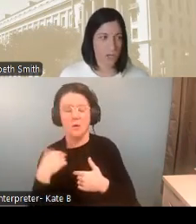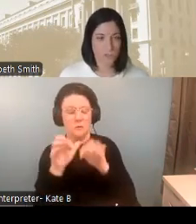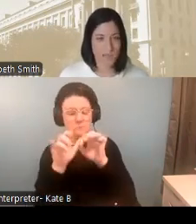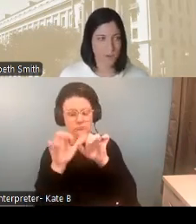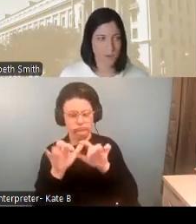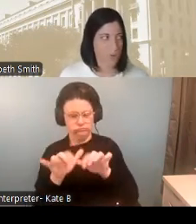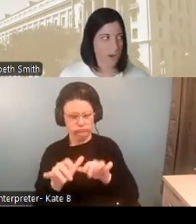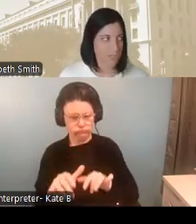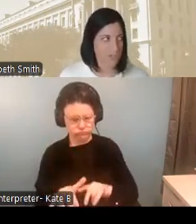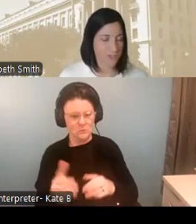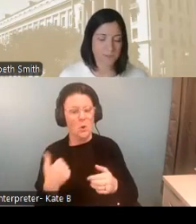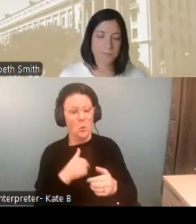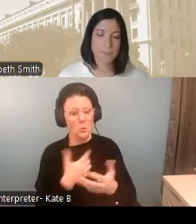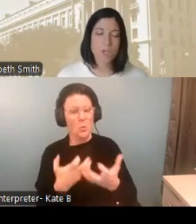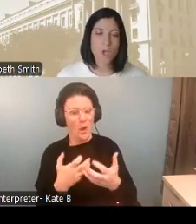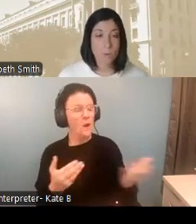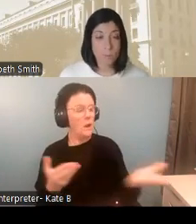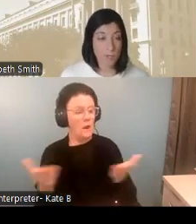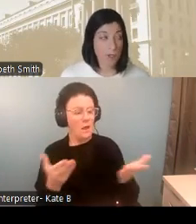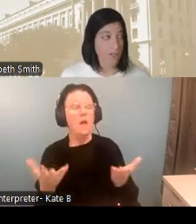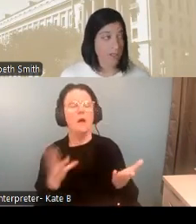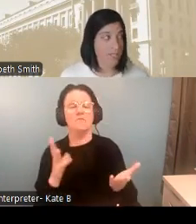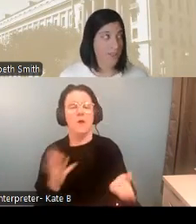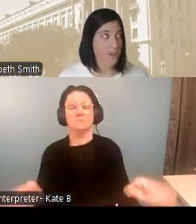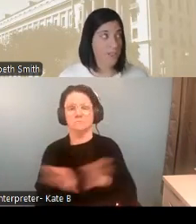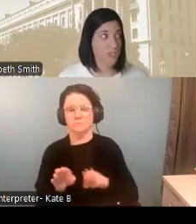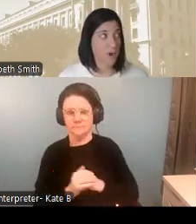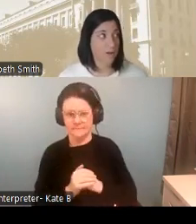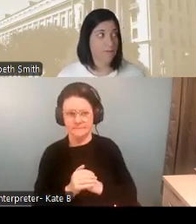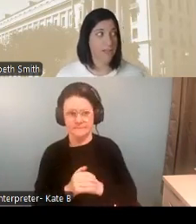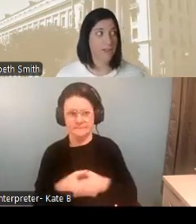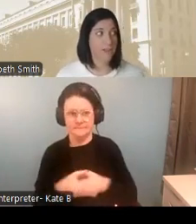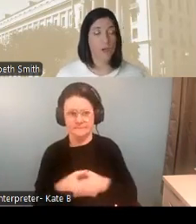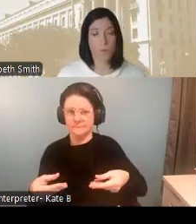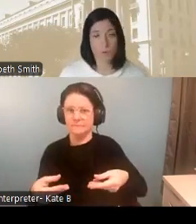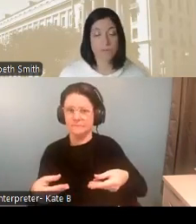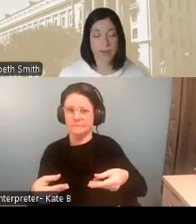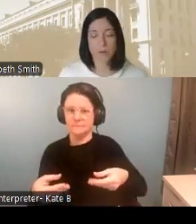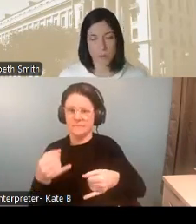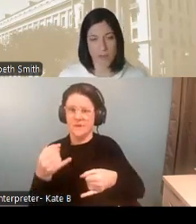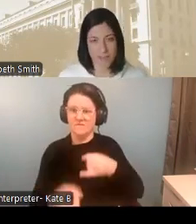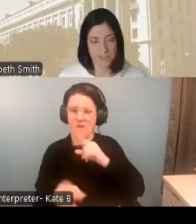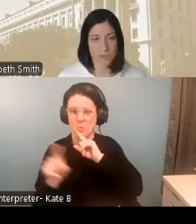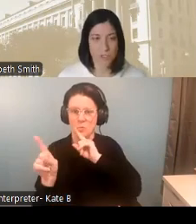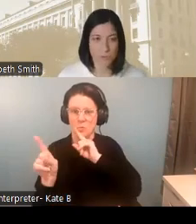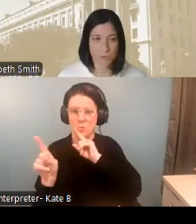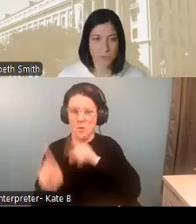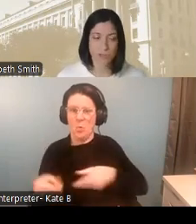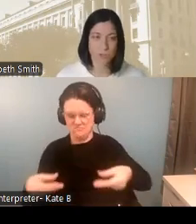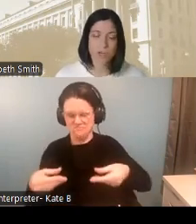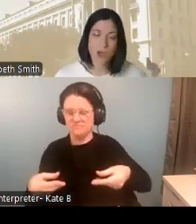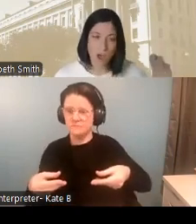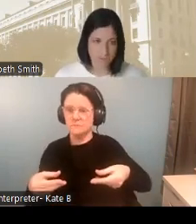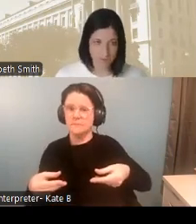to close out those recommendations. We will put all that together into our final report package. So this will